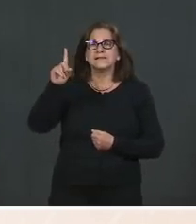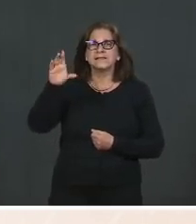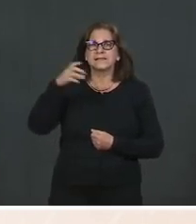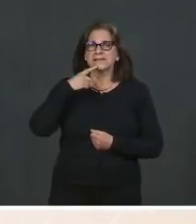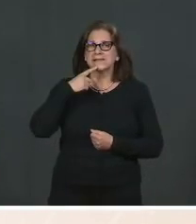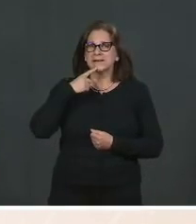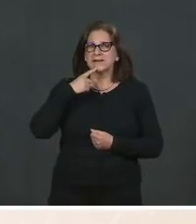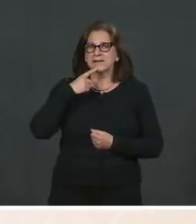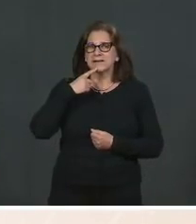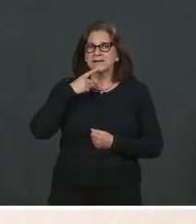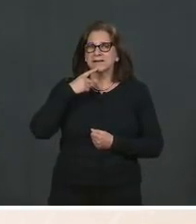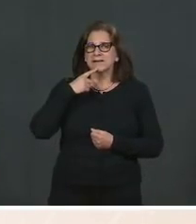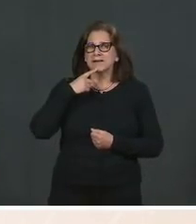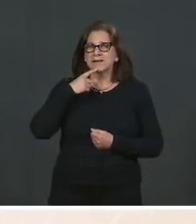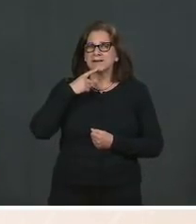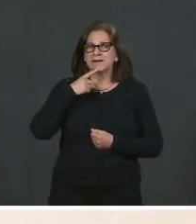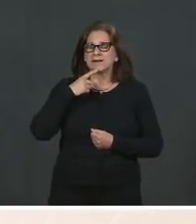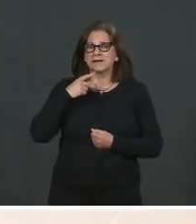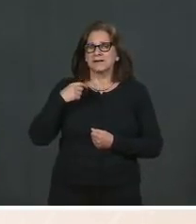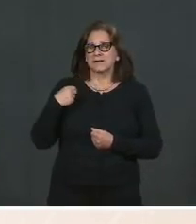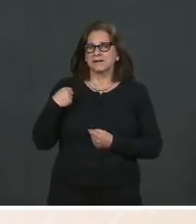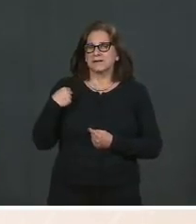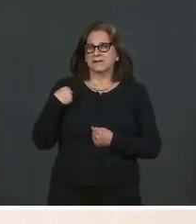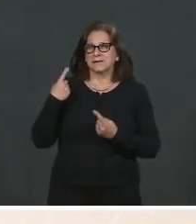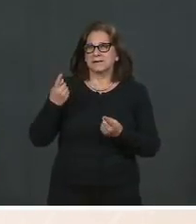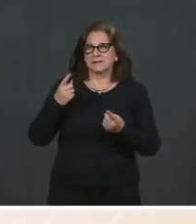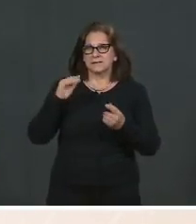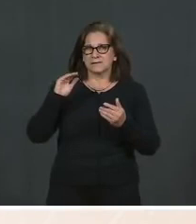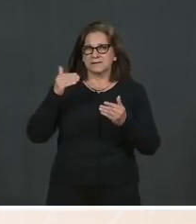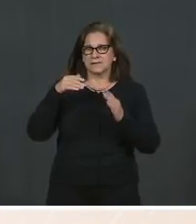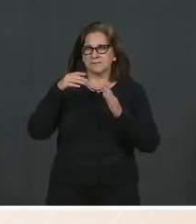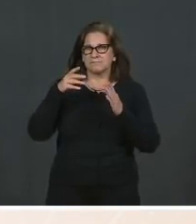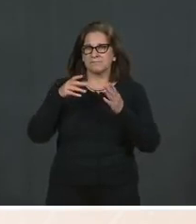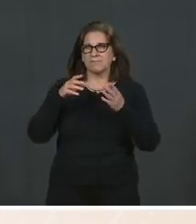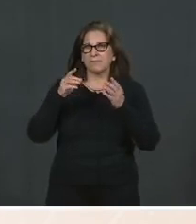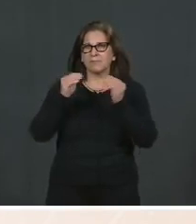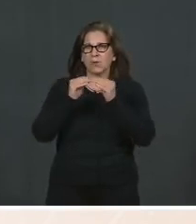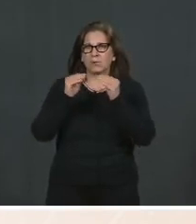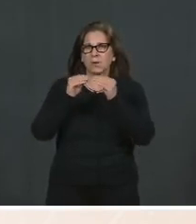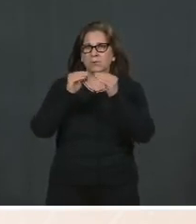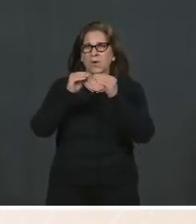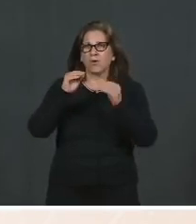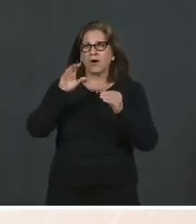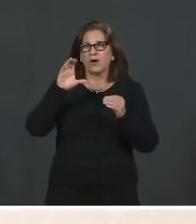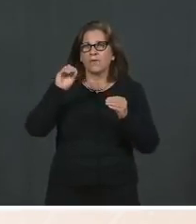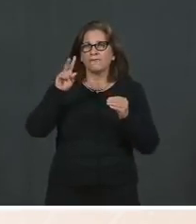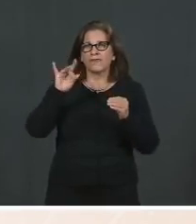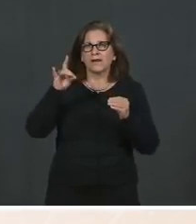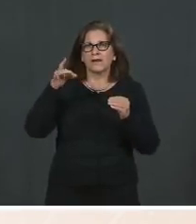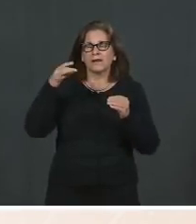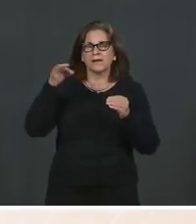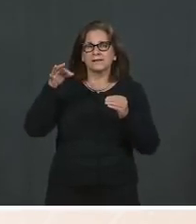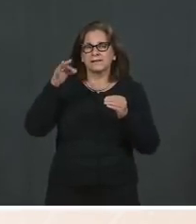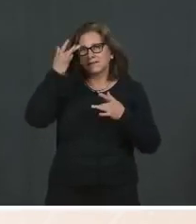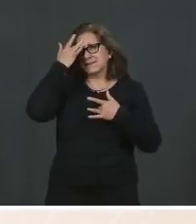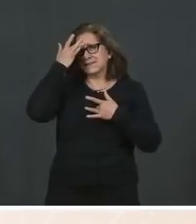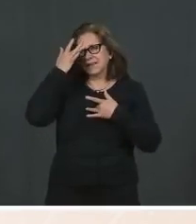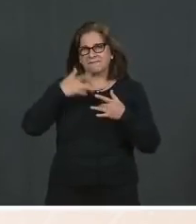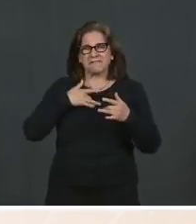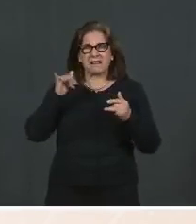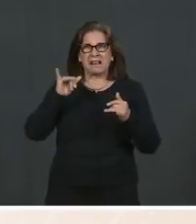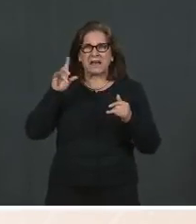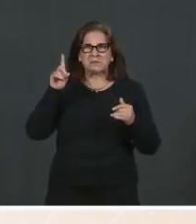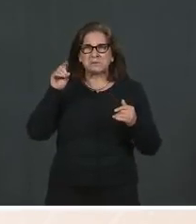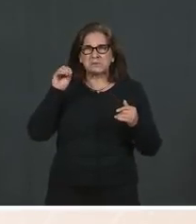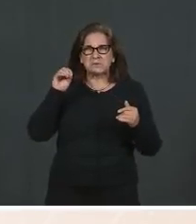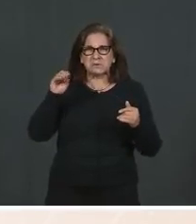doom. We are seeing cases rise in many states. My question is, does the president plan out to reach directly to